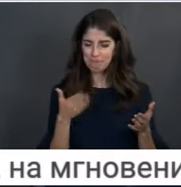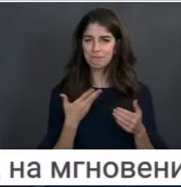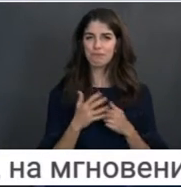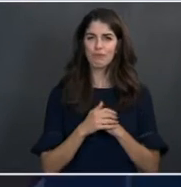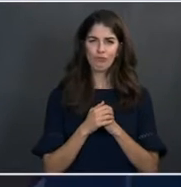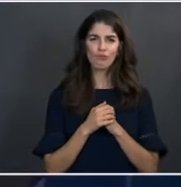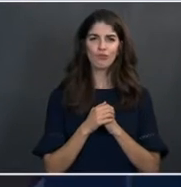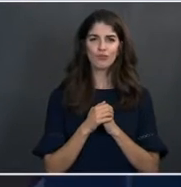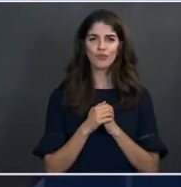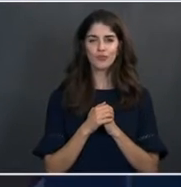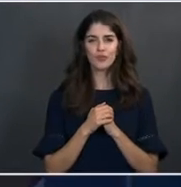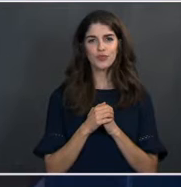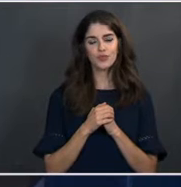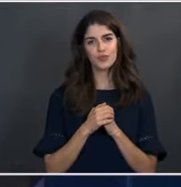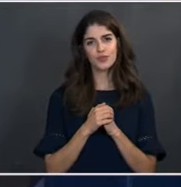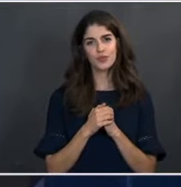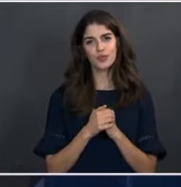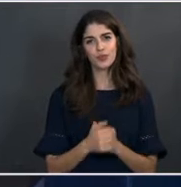One moment.